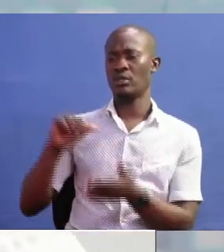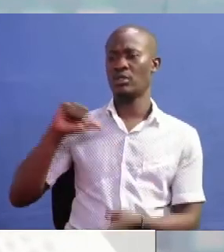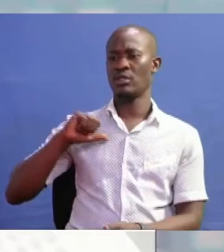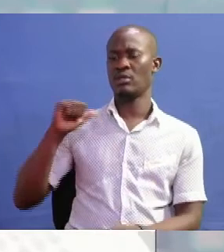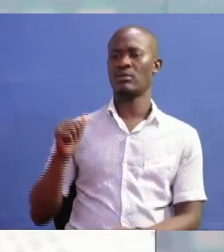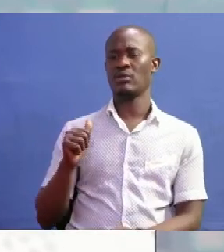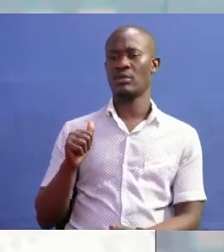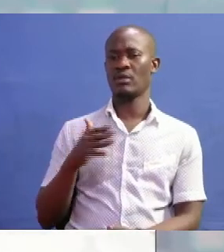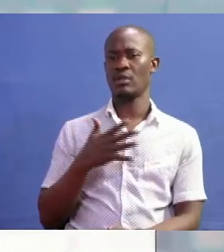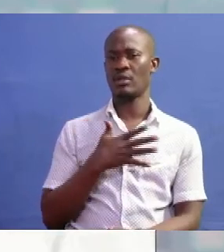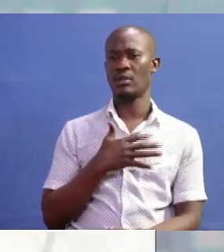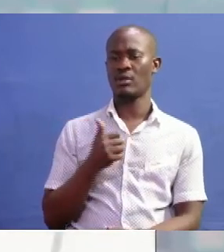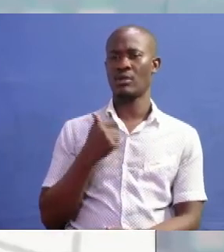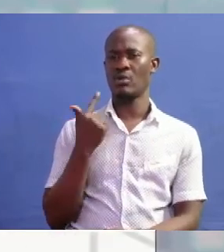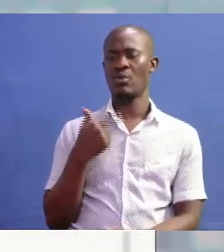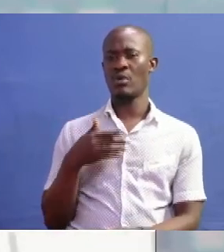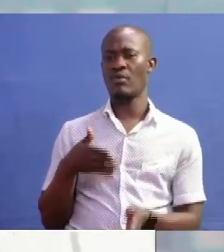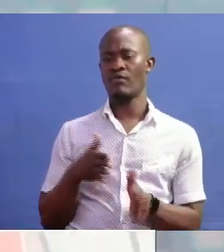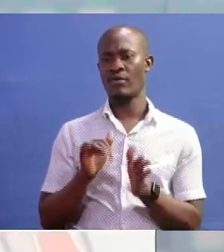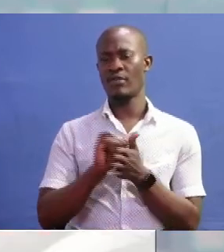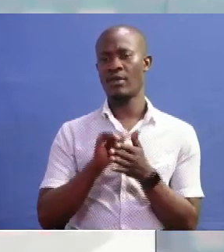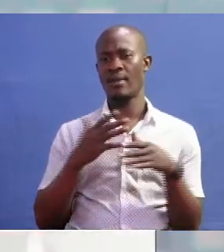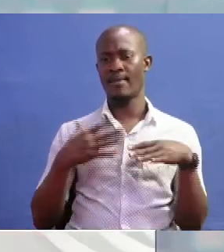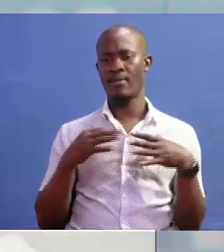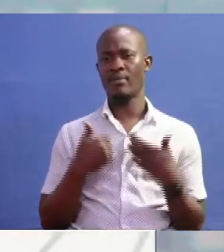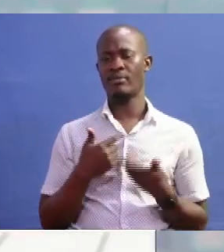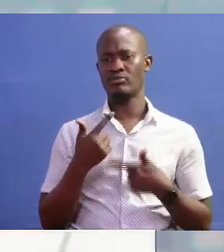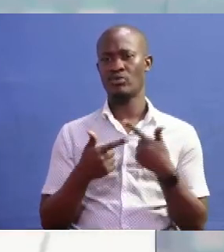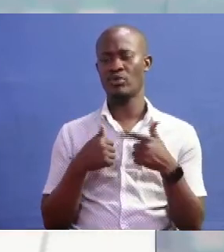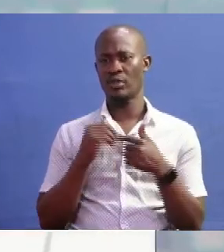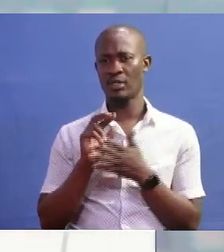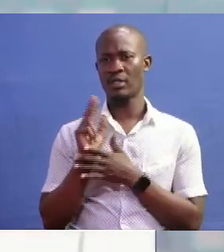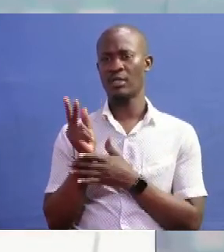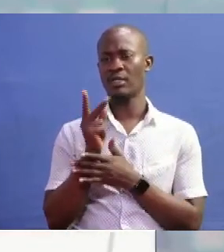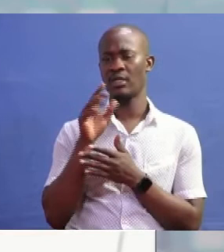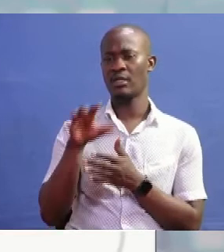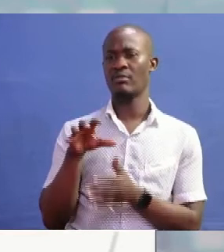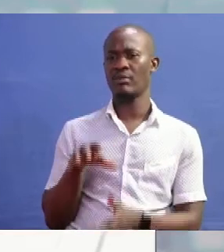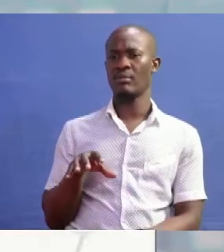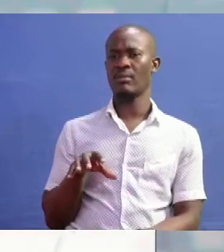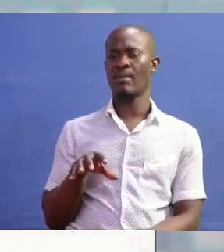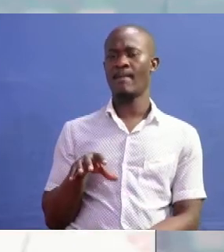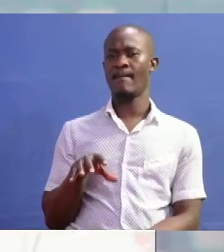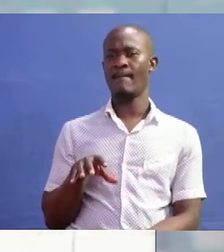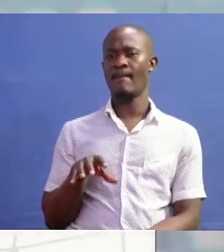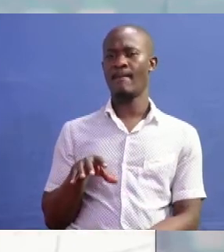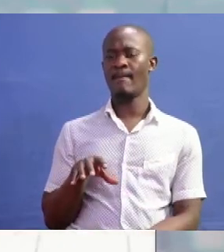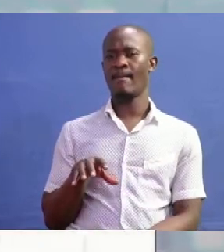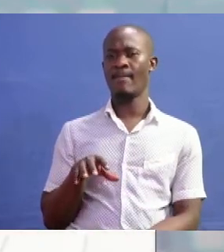investing. And one of the ways that people can diversify in the Kenyan market,